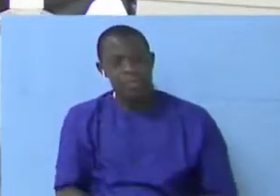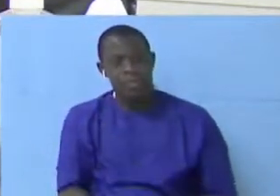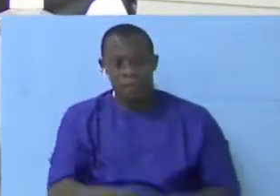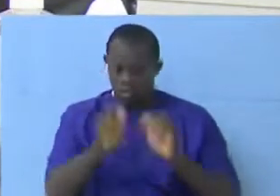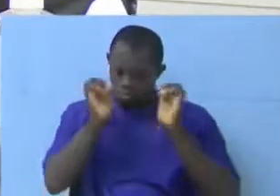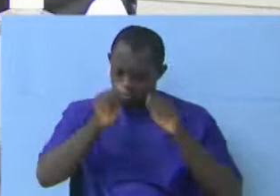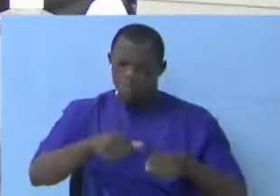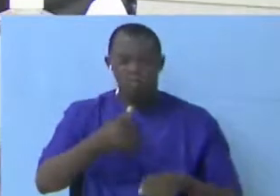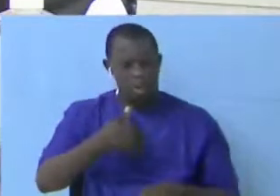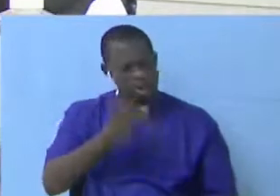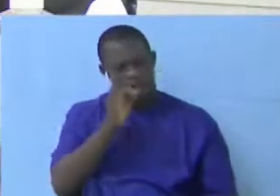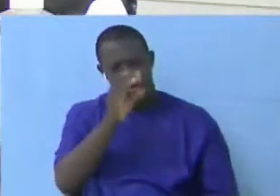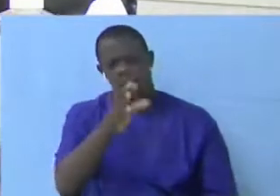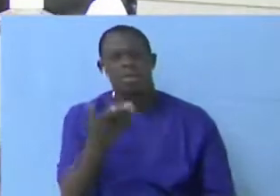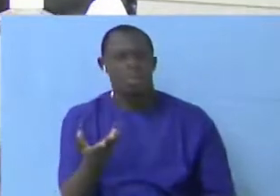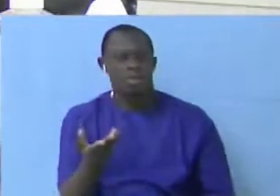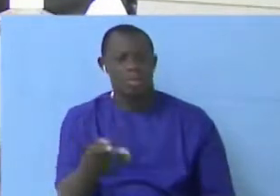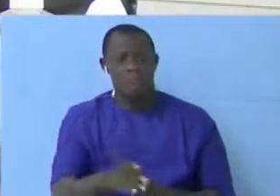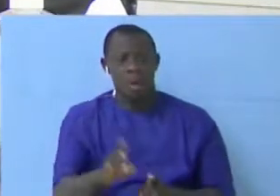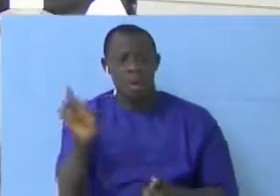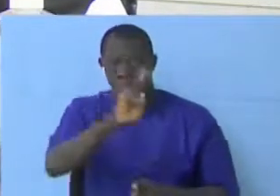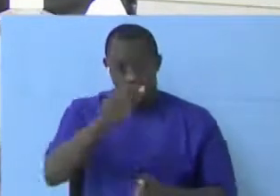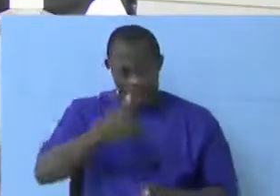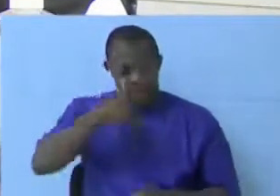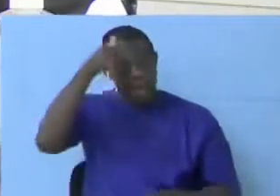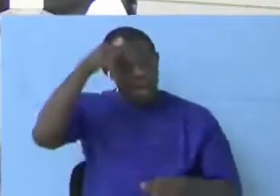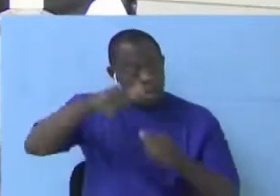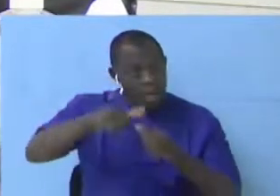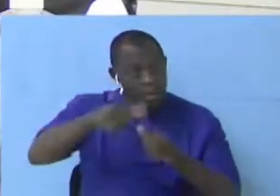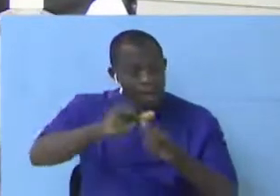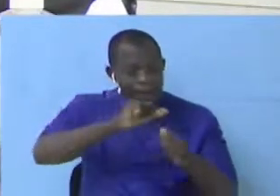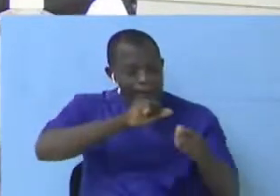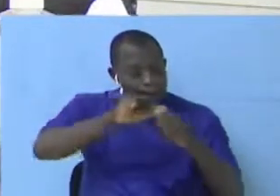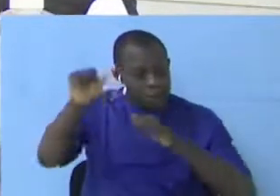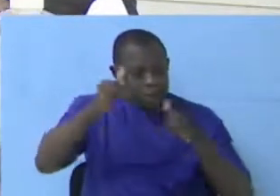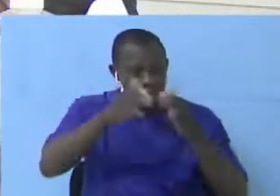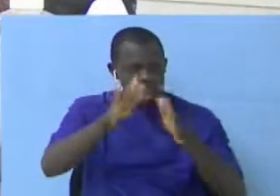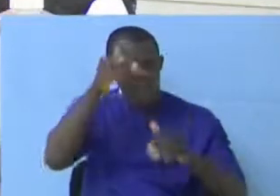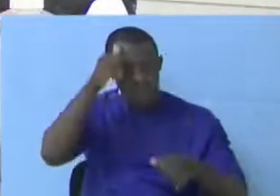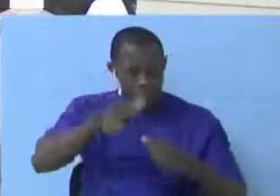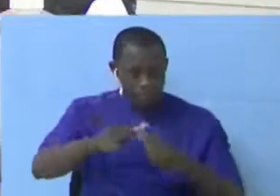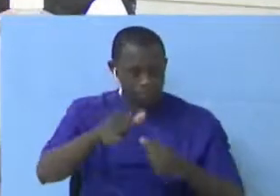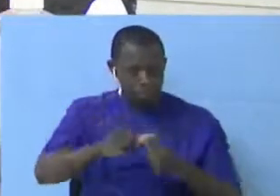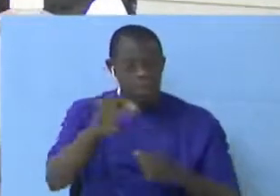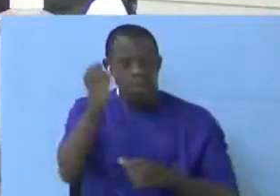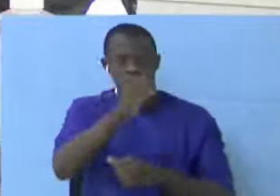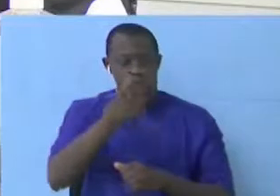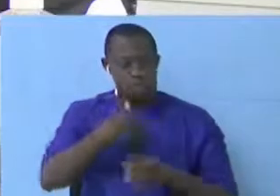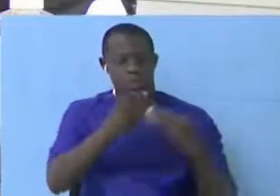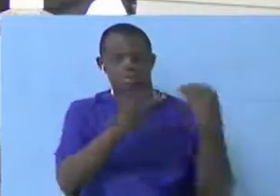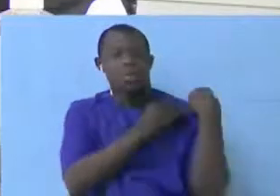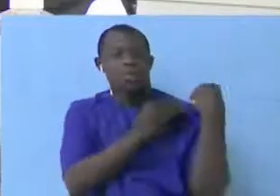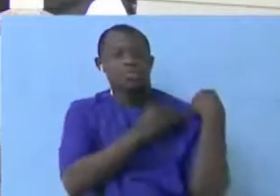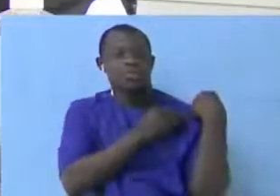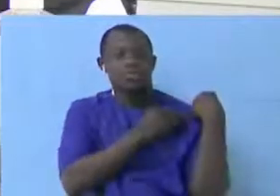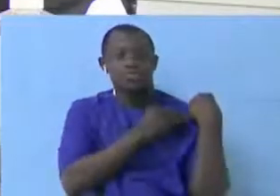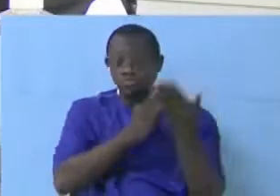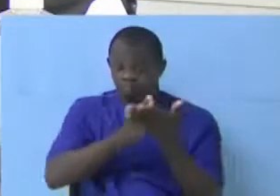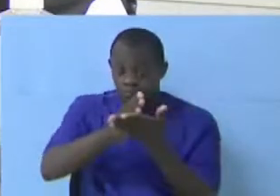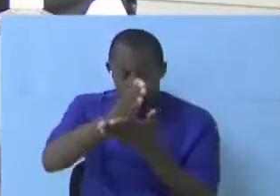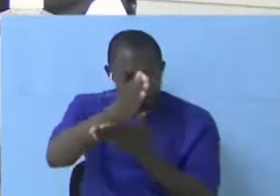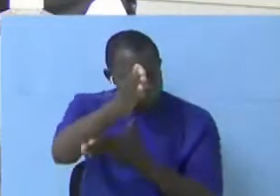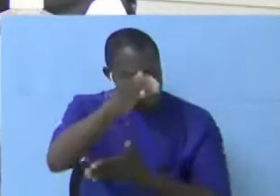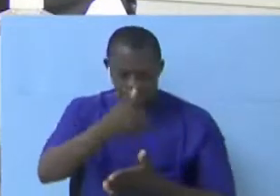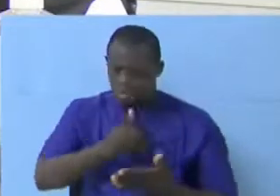I would say, to the best of my recollection, because I was in charge throughout.